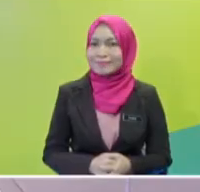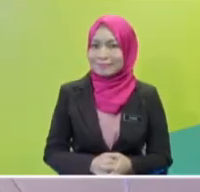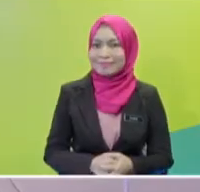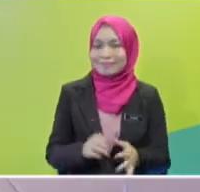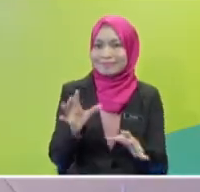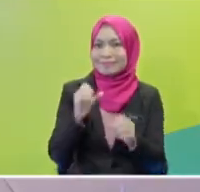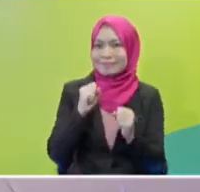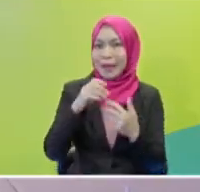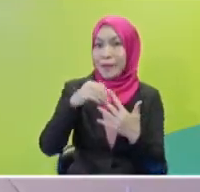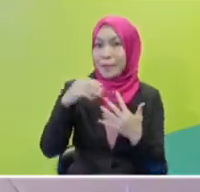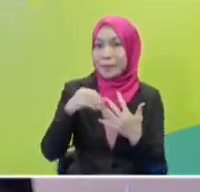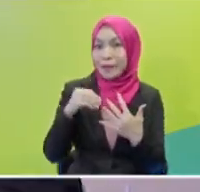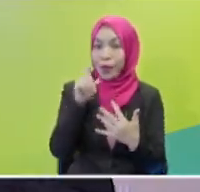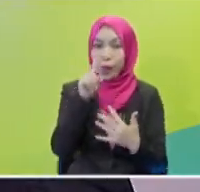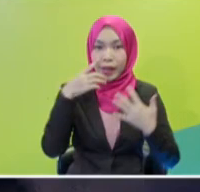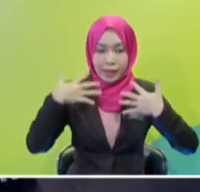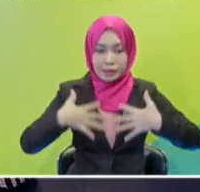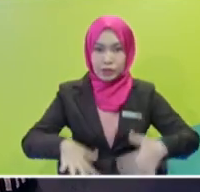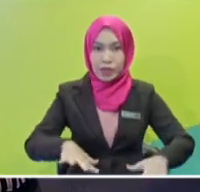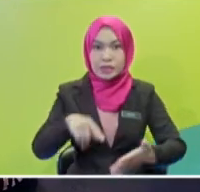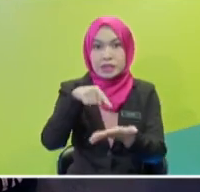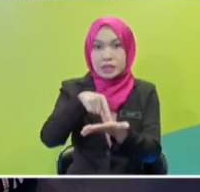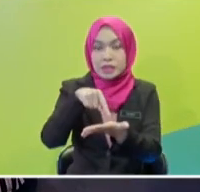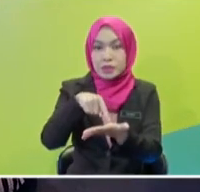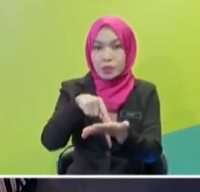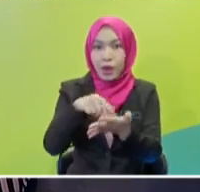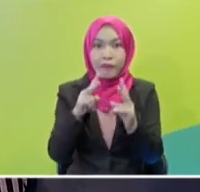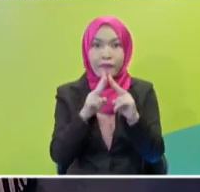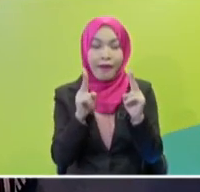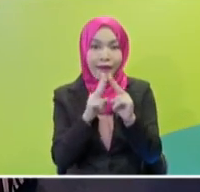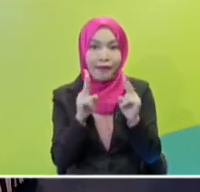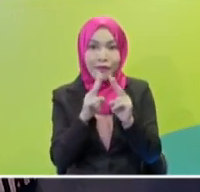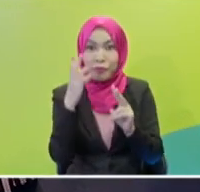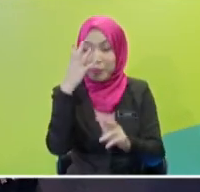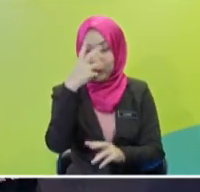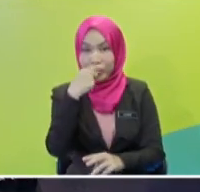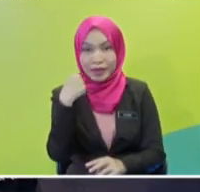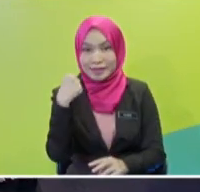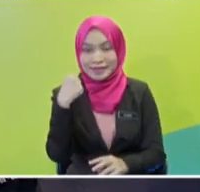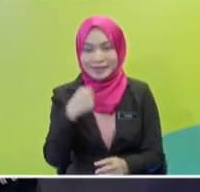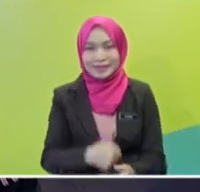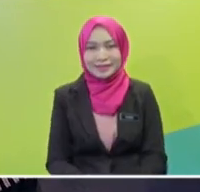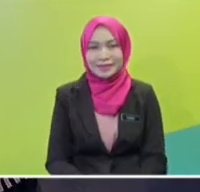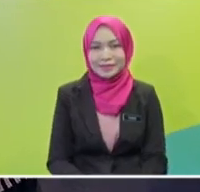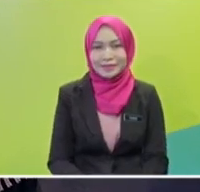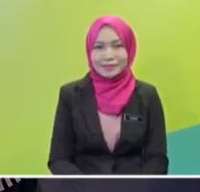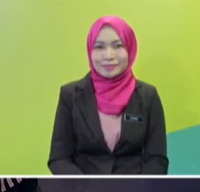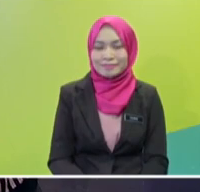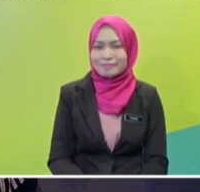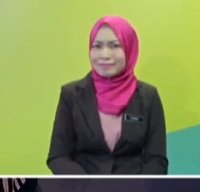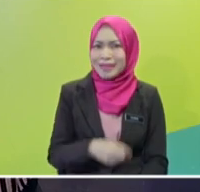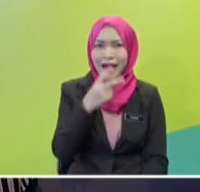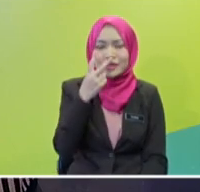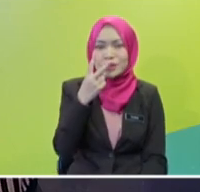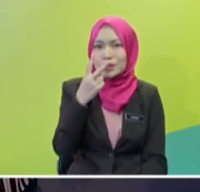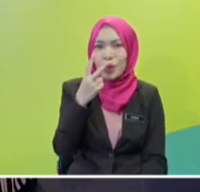dress for her? Why don't you buy this dress for her? This dress? Oh, I didn't see that earlier. It looks nice. Yes, it looks amazing. Well,